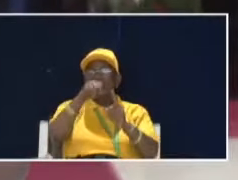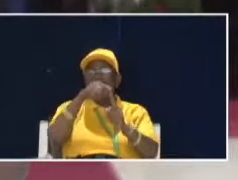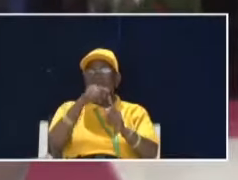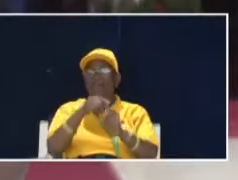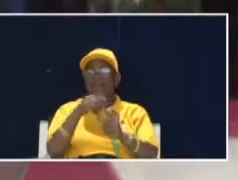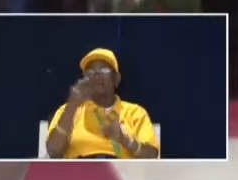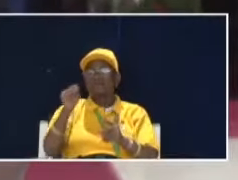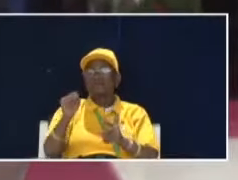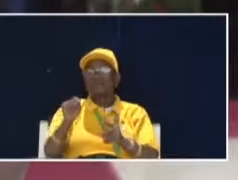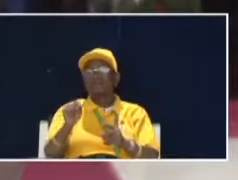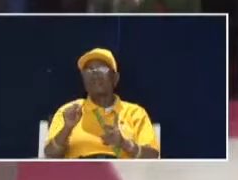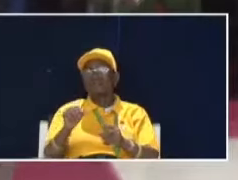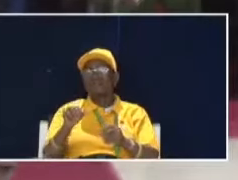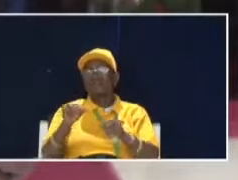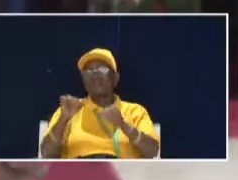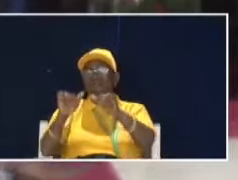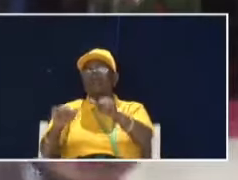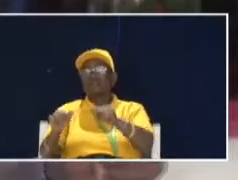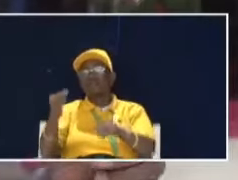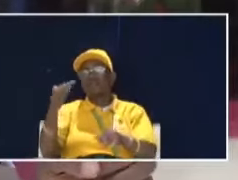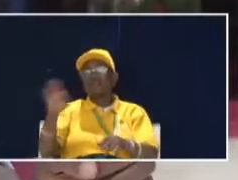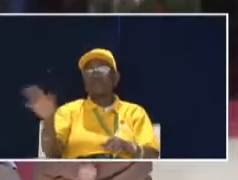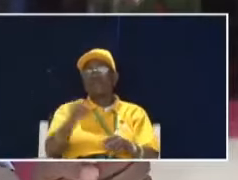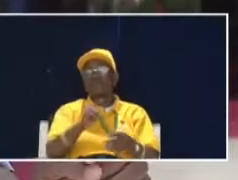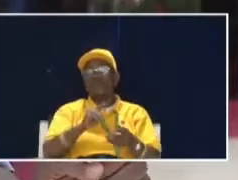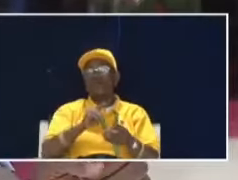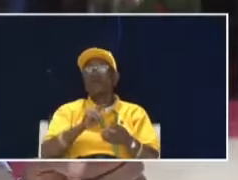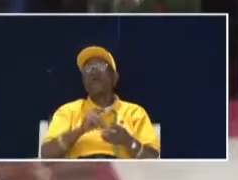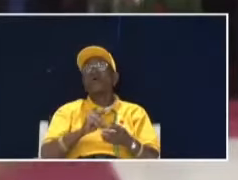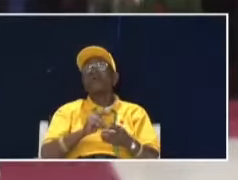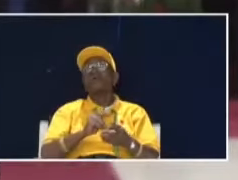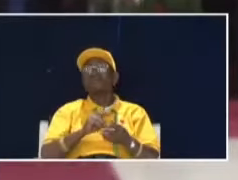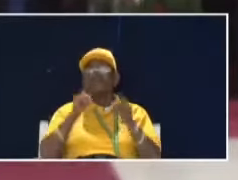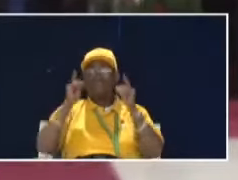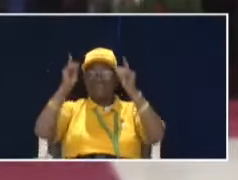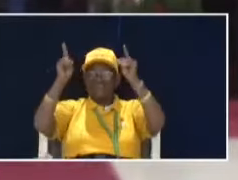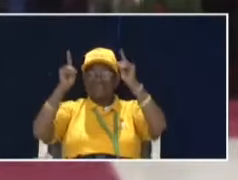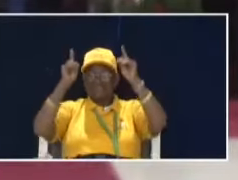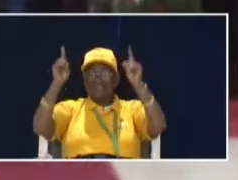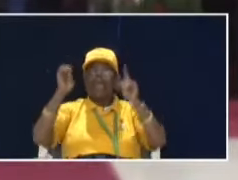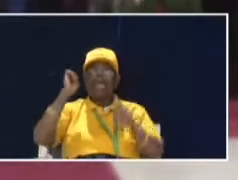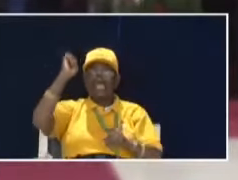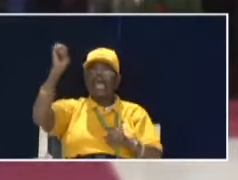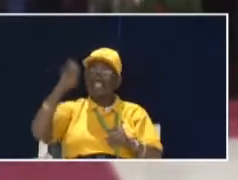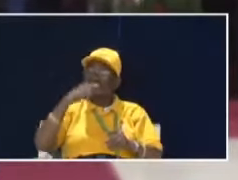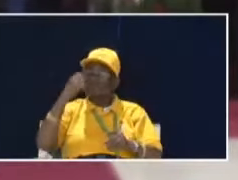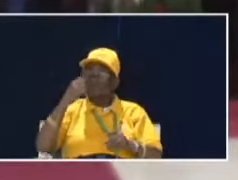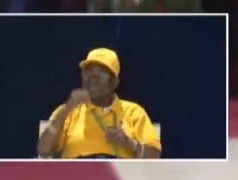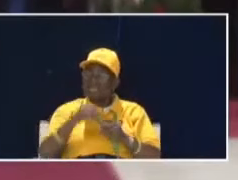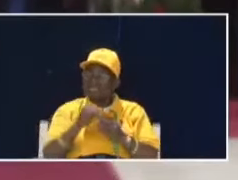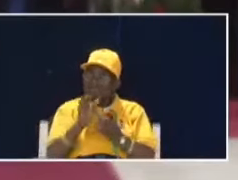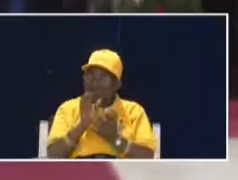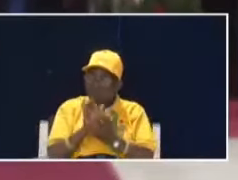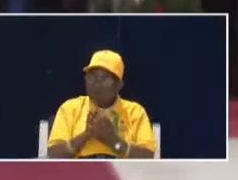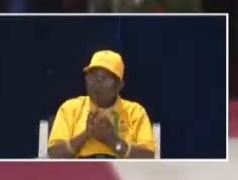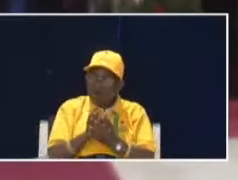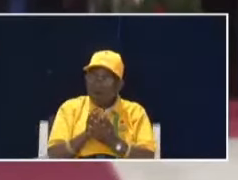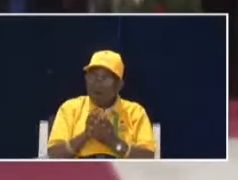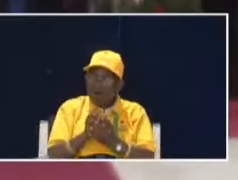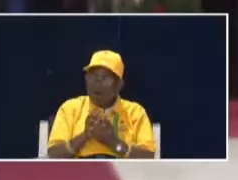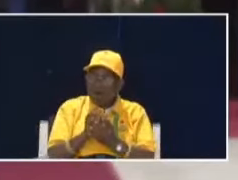the rest of your destiny, he speaks in small, still voice.